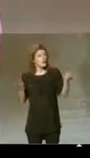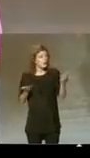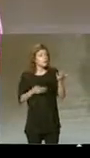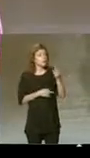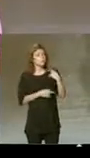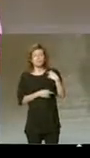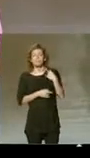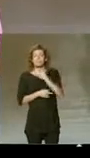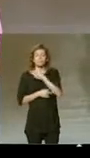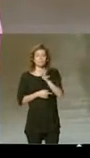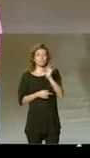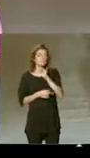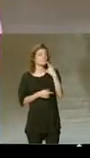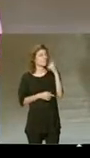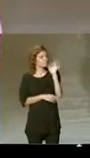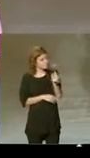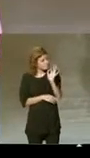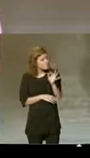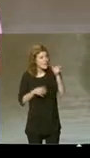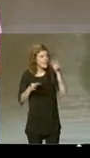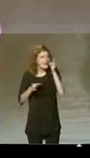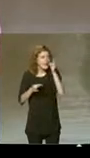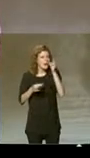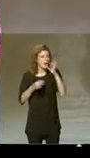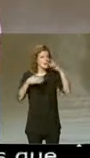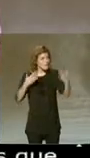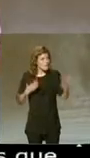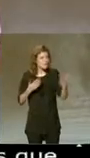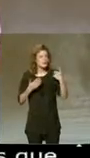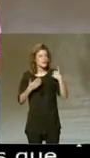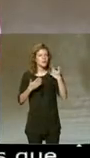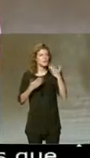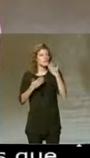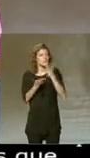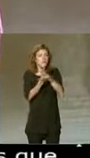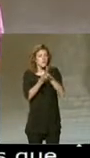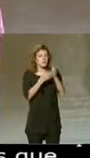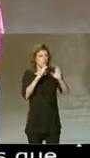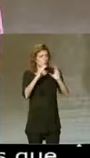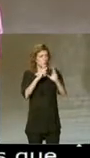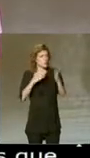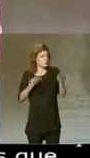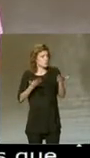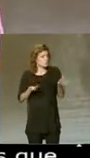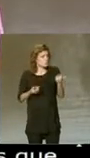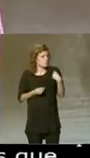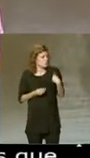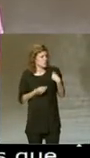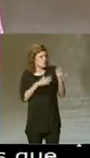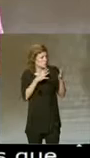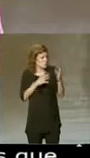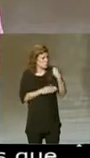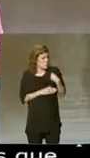This is one of the questions I wanted to raise here. The communication channels